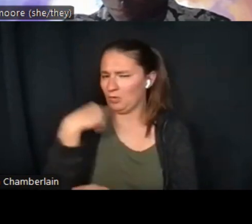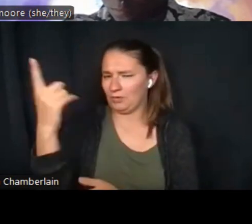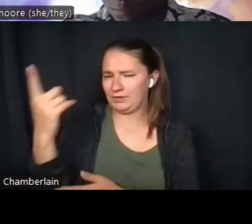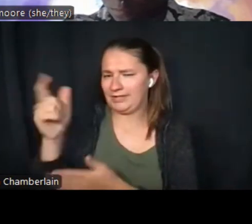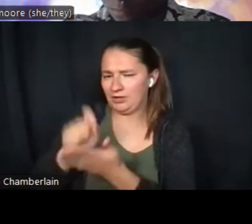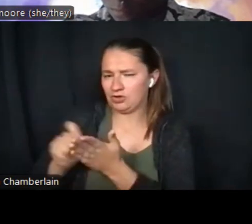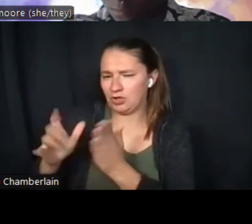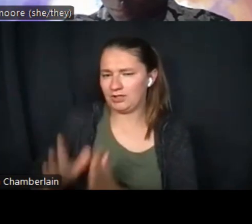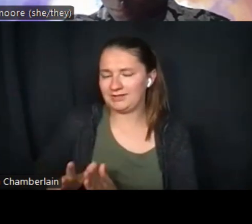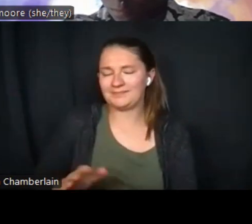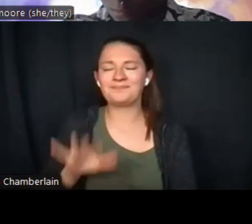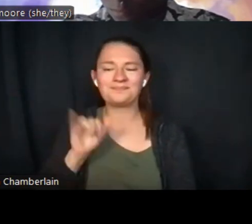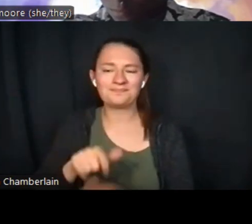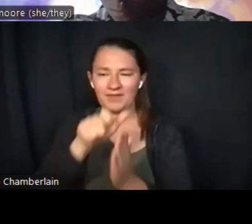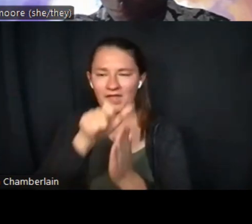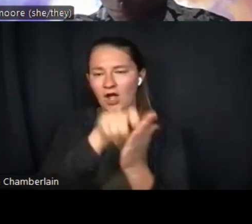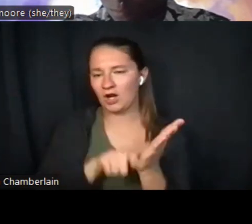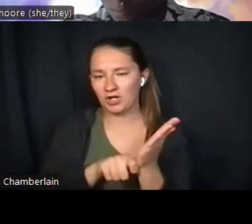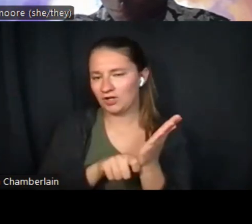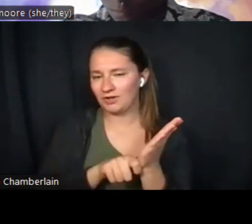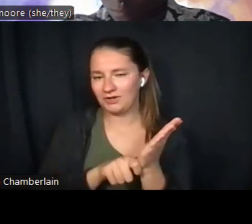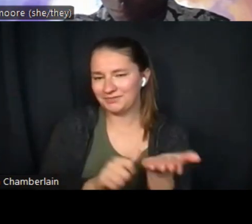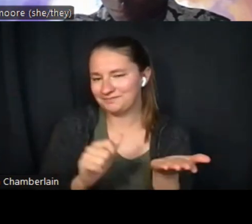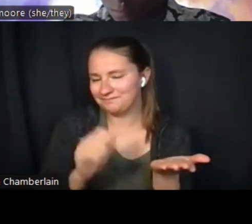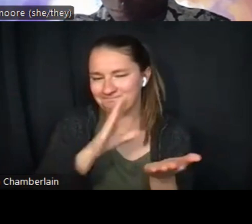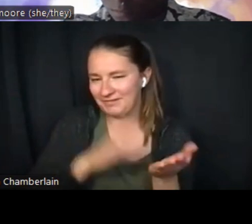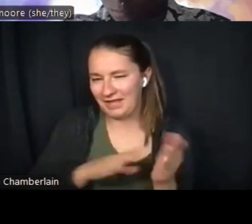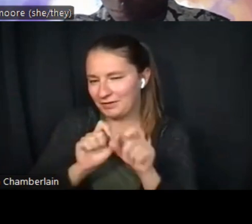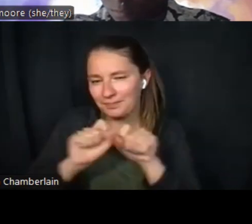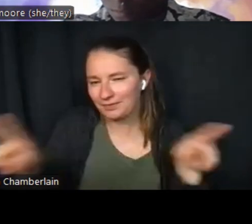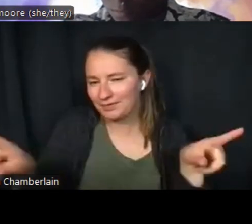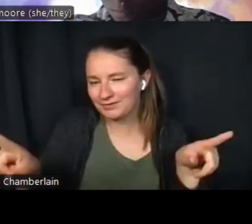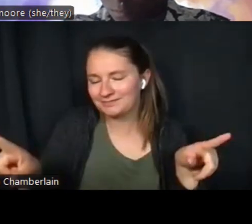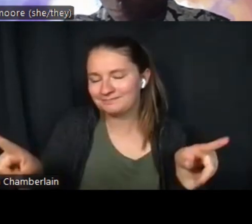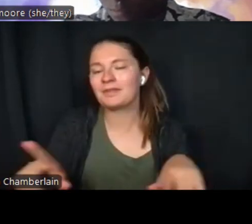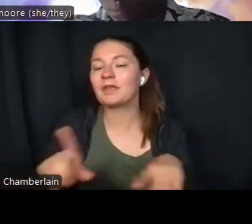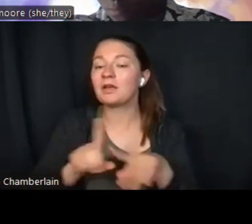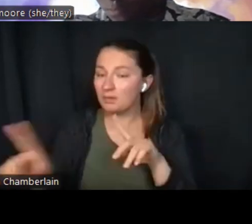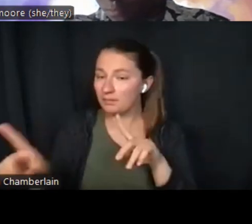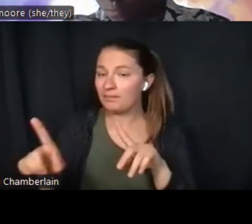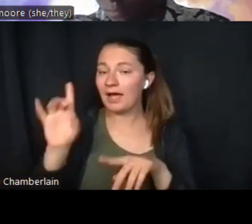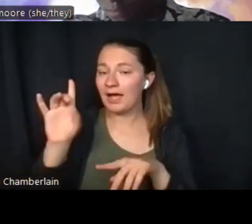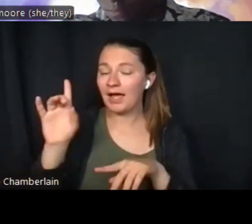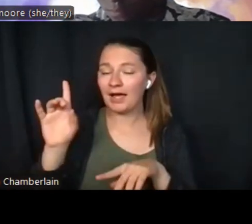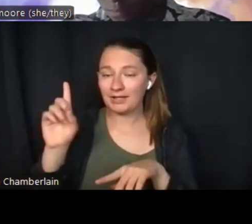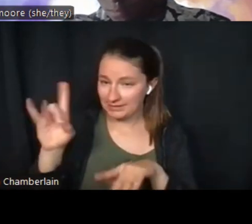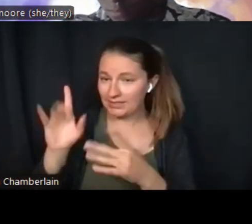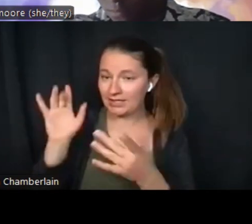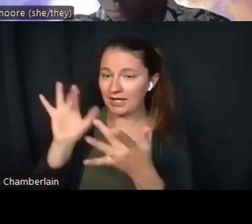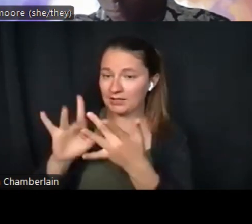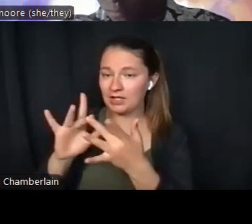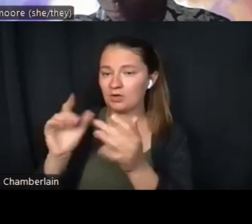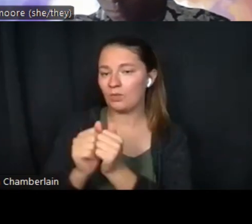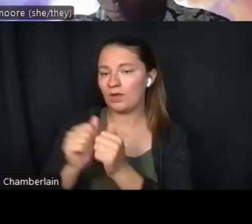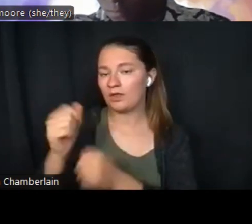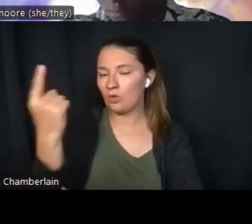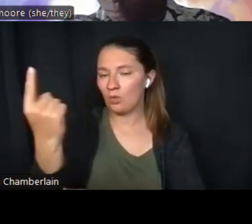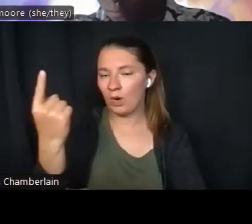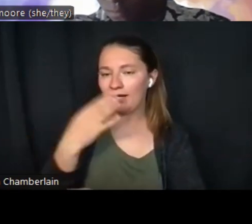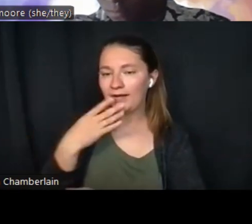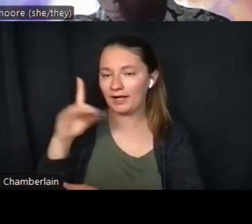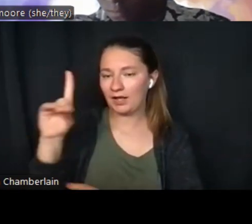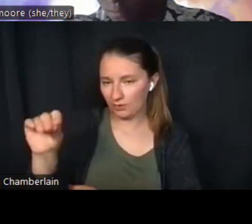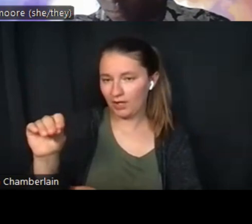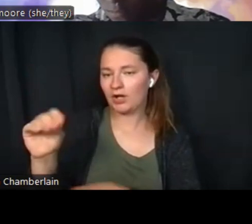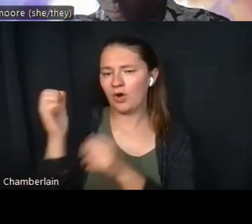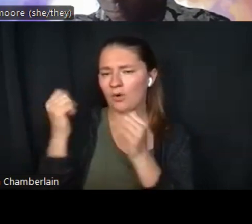article didn't go anywhere, I was in contact with One Colorado for a while, and a lot of organizations